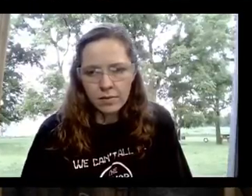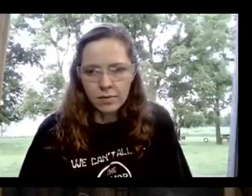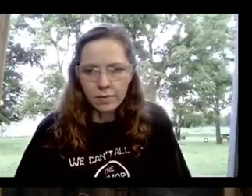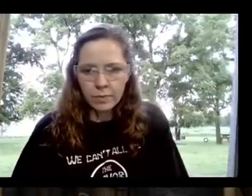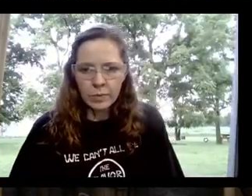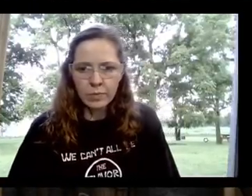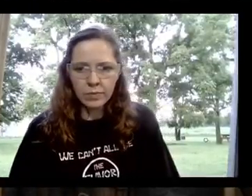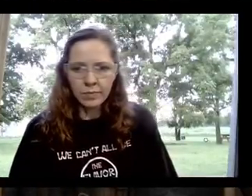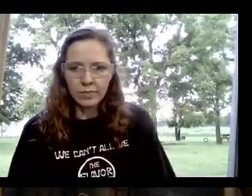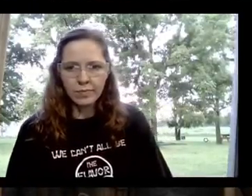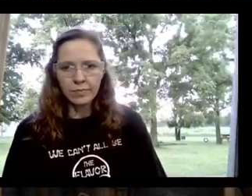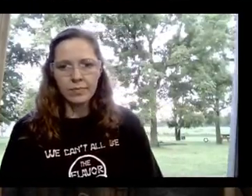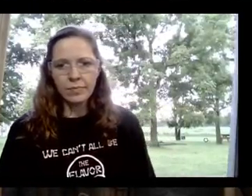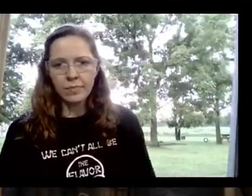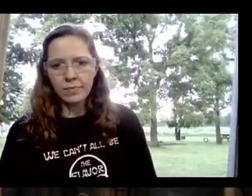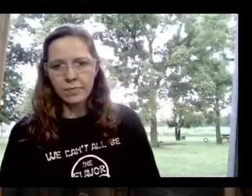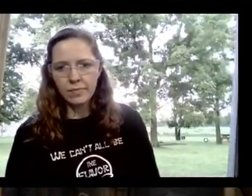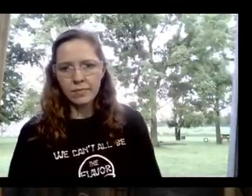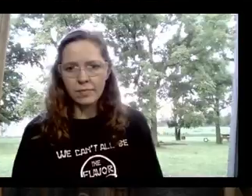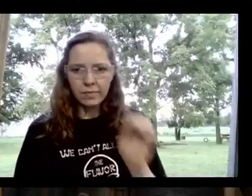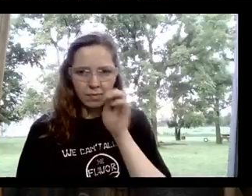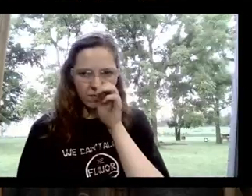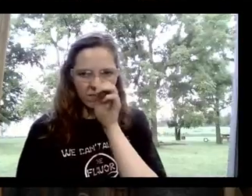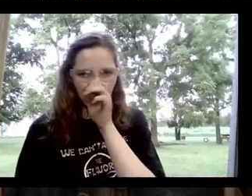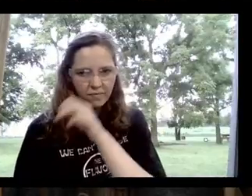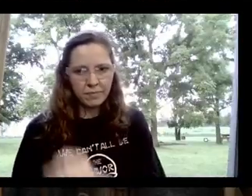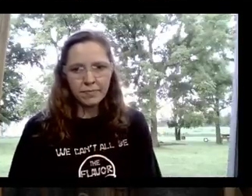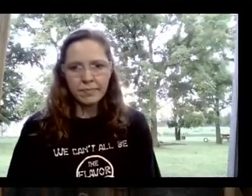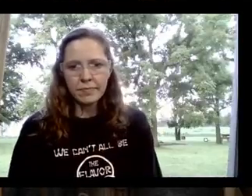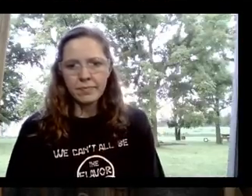just a standard denominator.